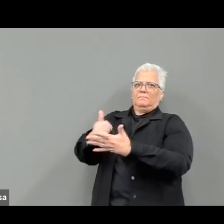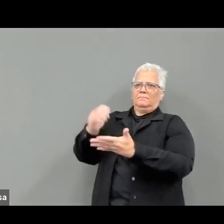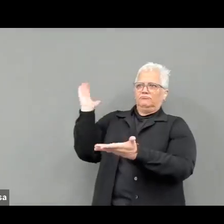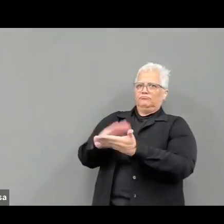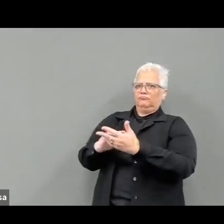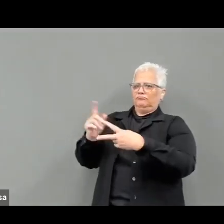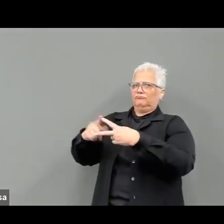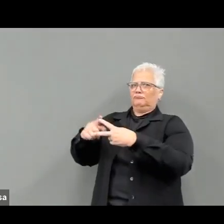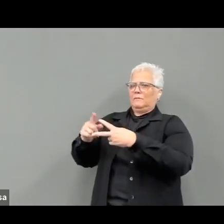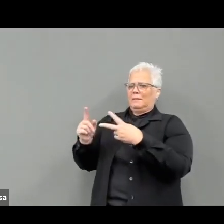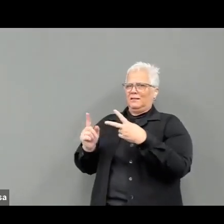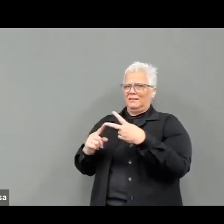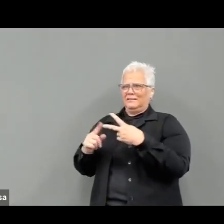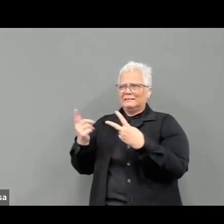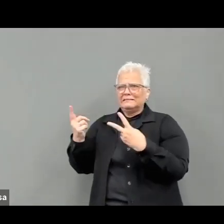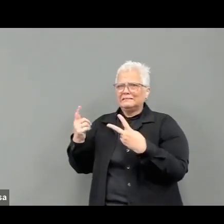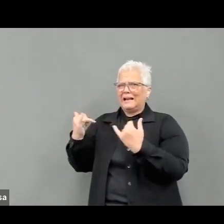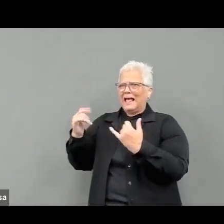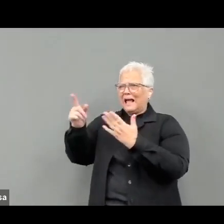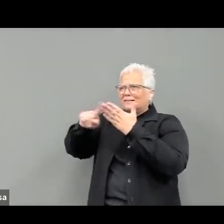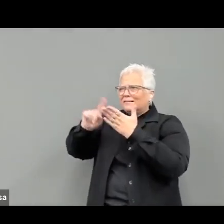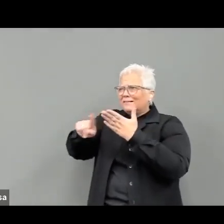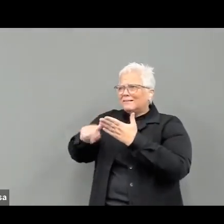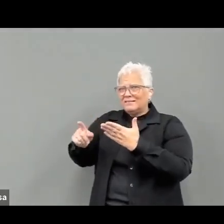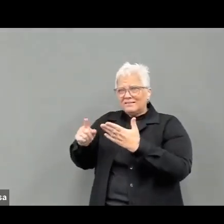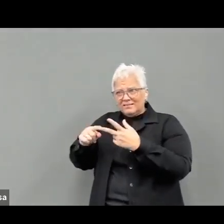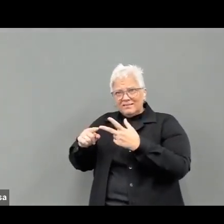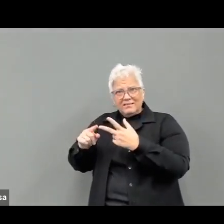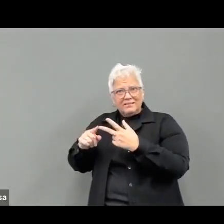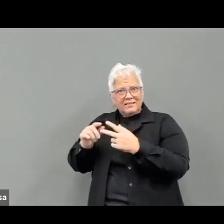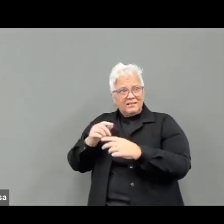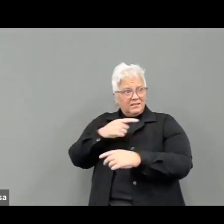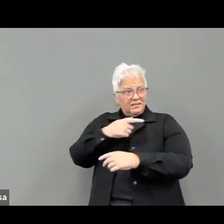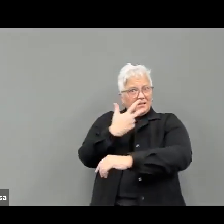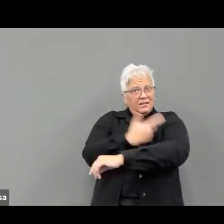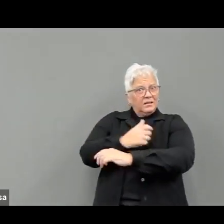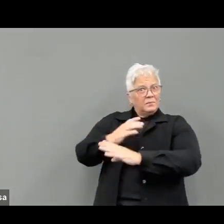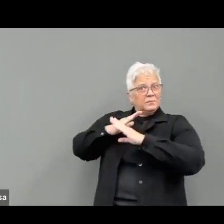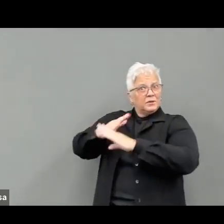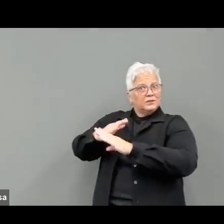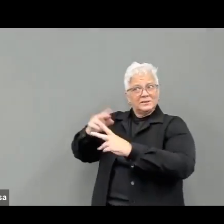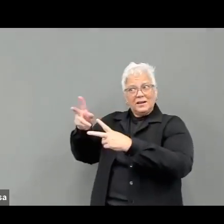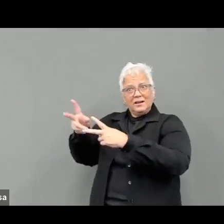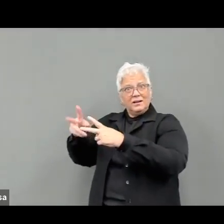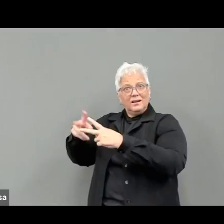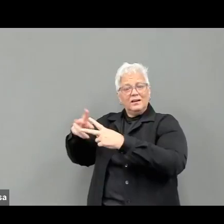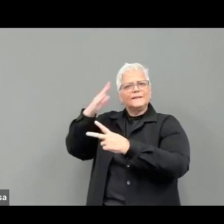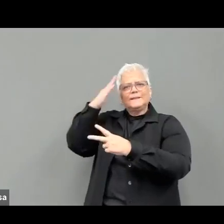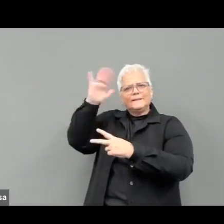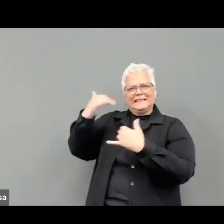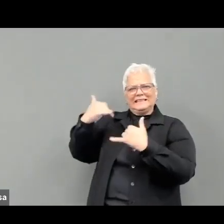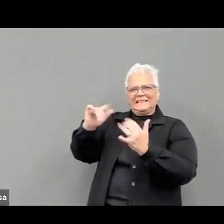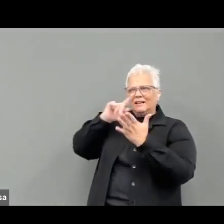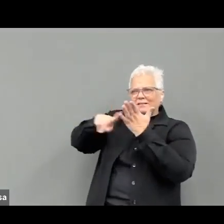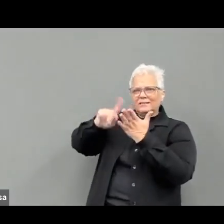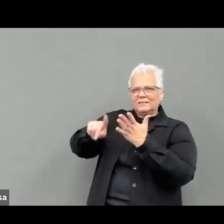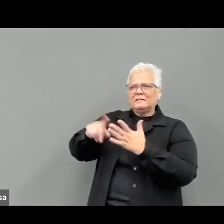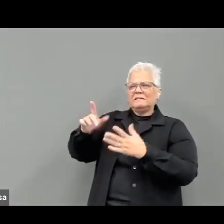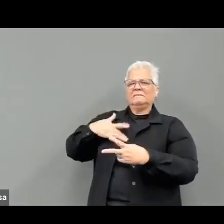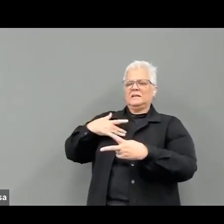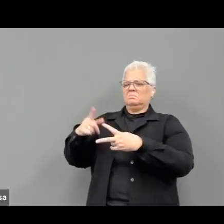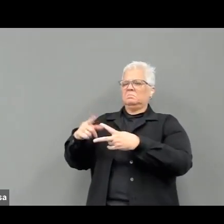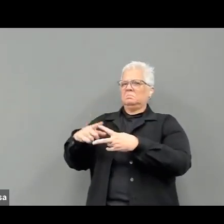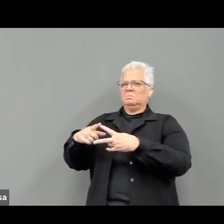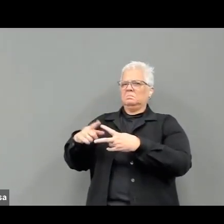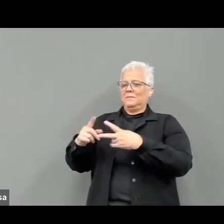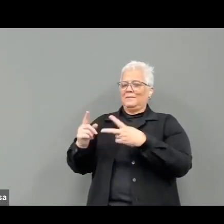supply increases, we're able to administer it to more people. But realistically, it'll be more months before it's